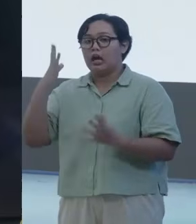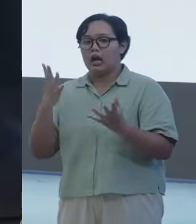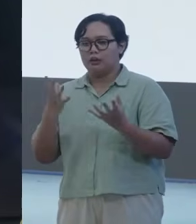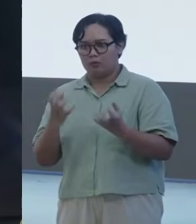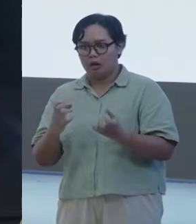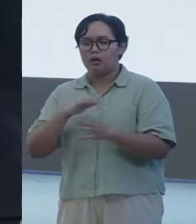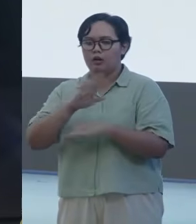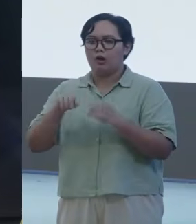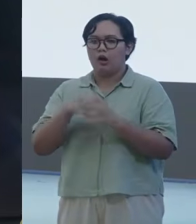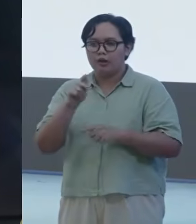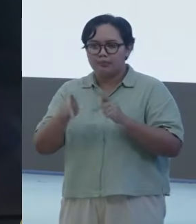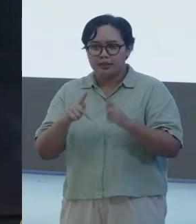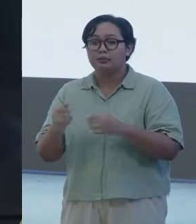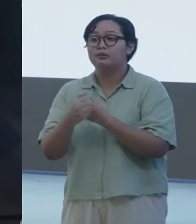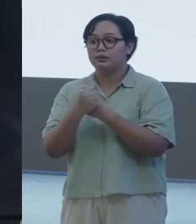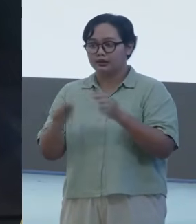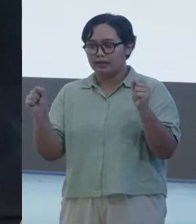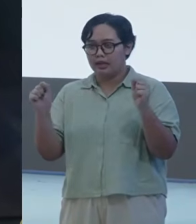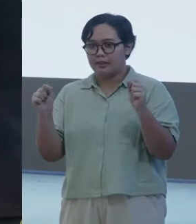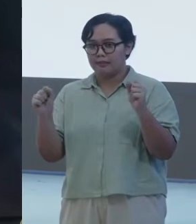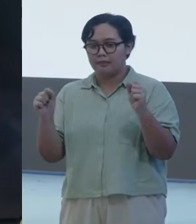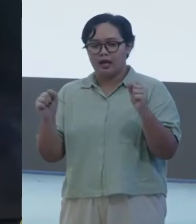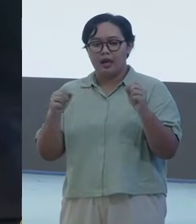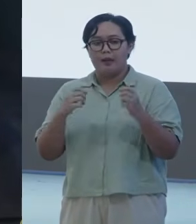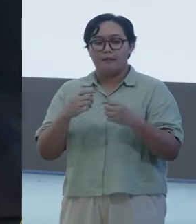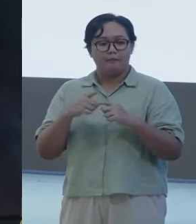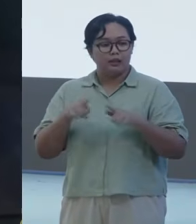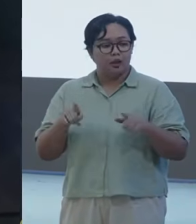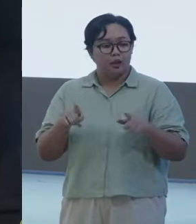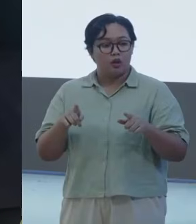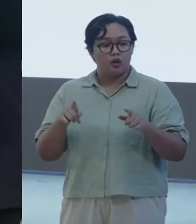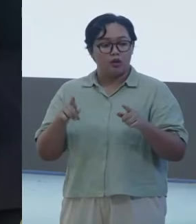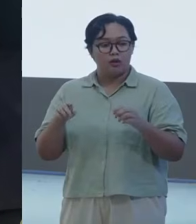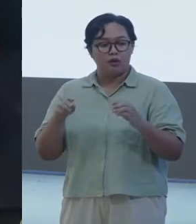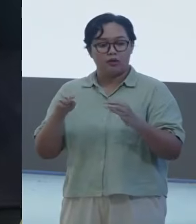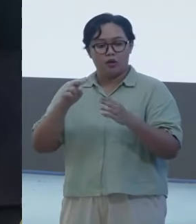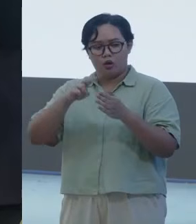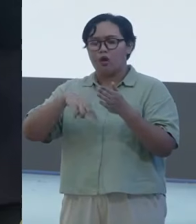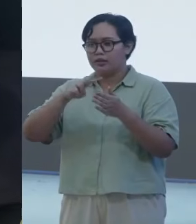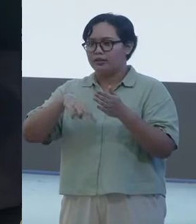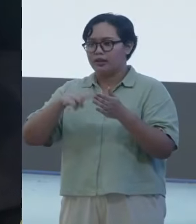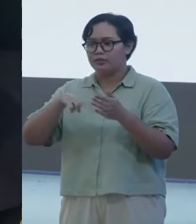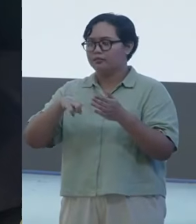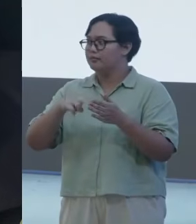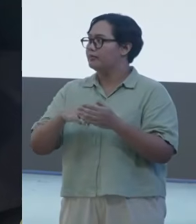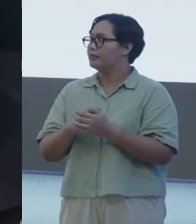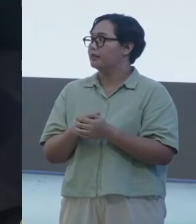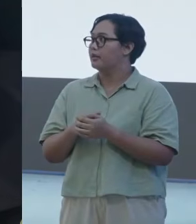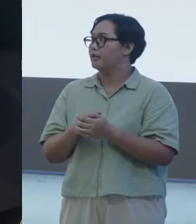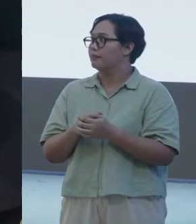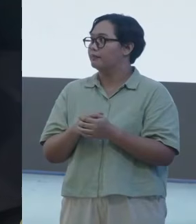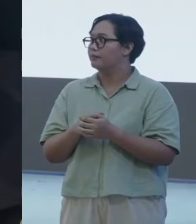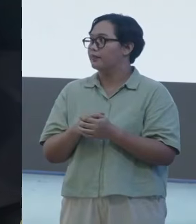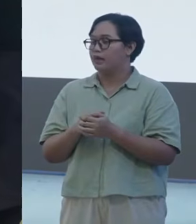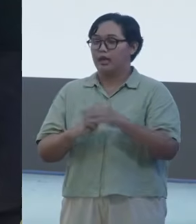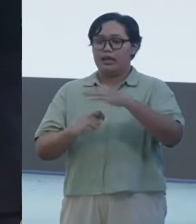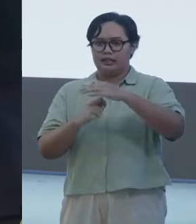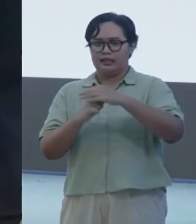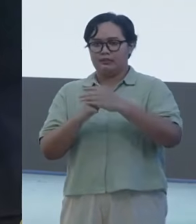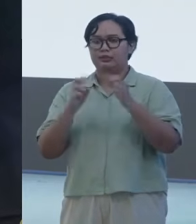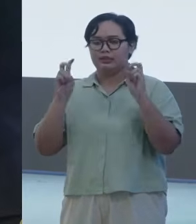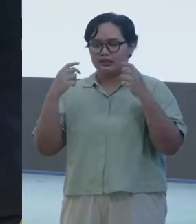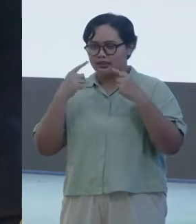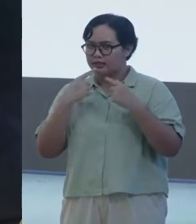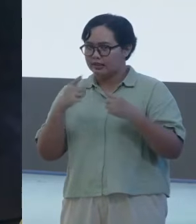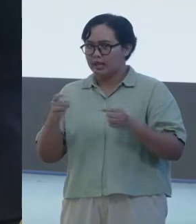yung konteksto. Ang konteksto ng 1 Timothy 2, pray for all people. Ano ibig sabihin ng